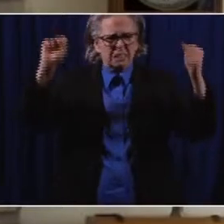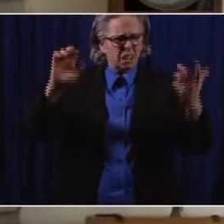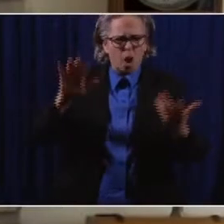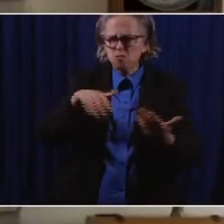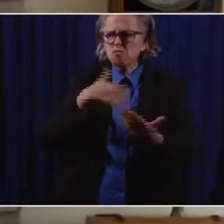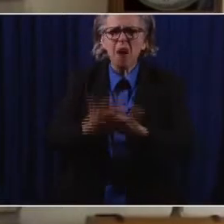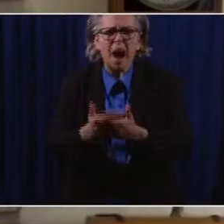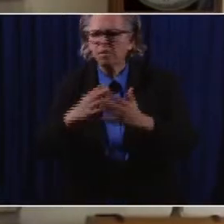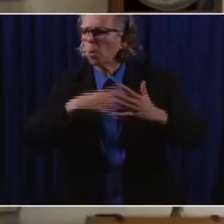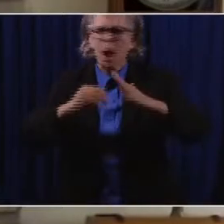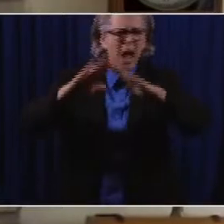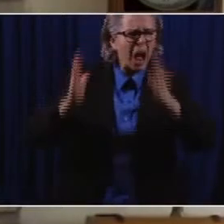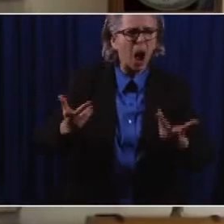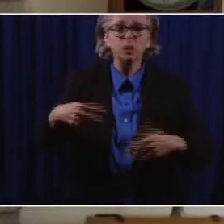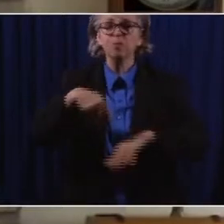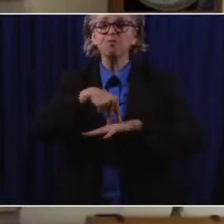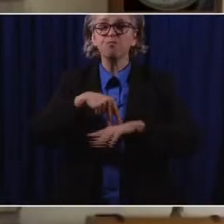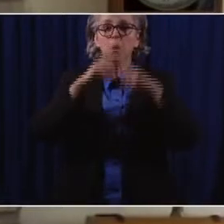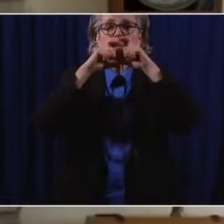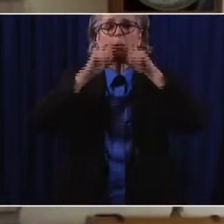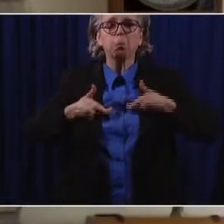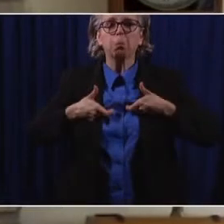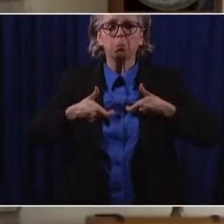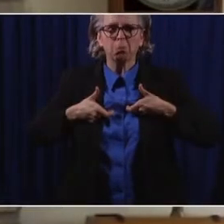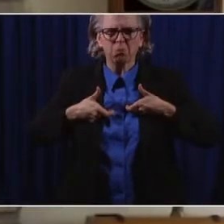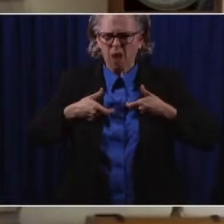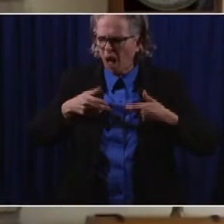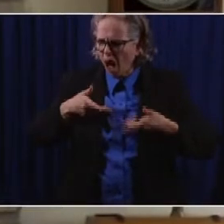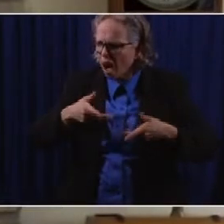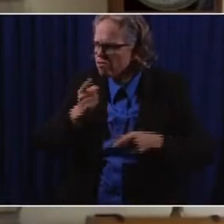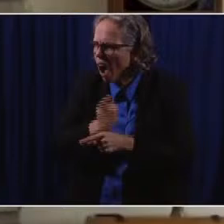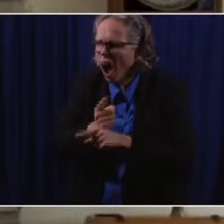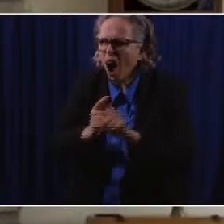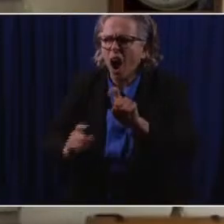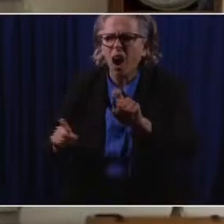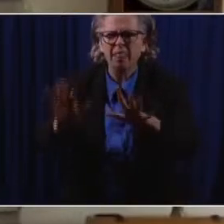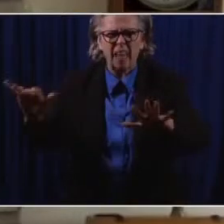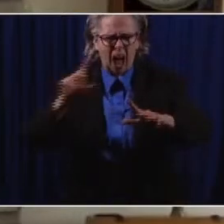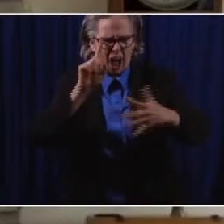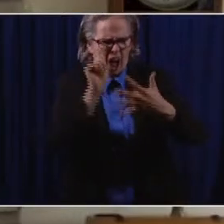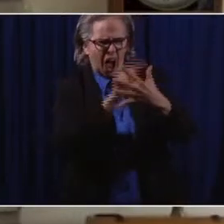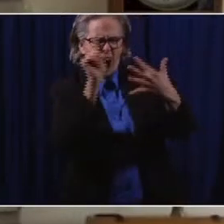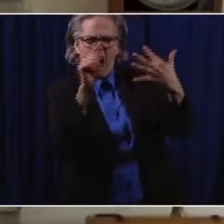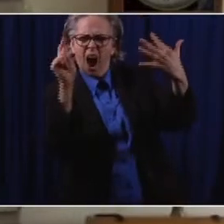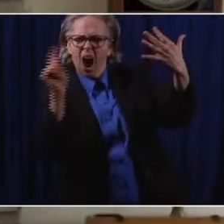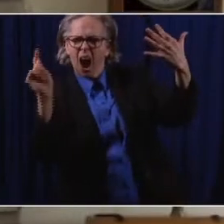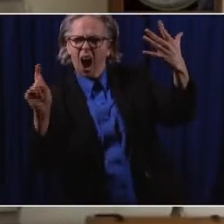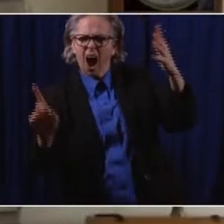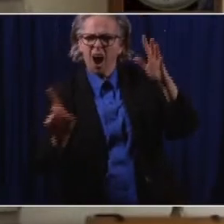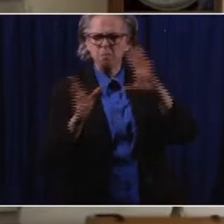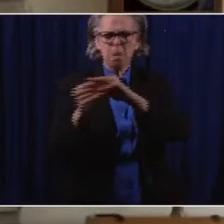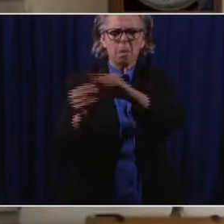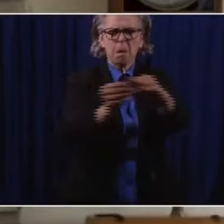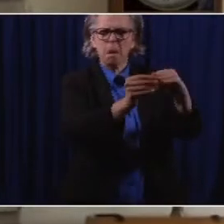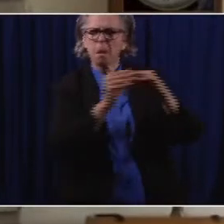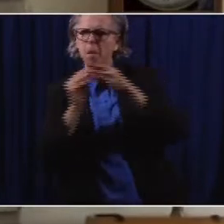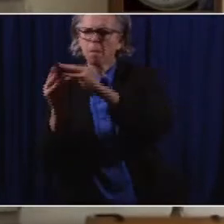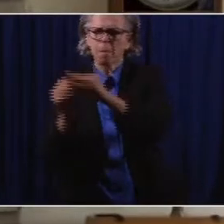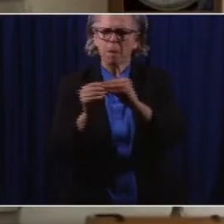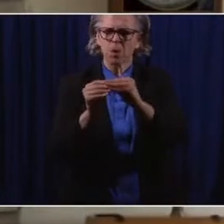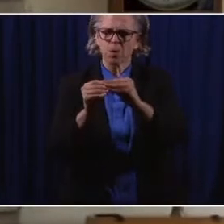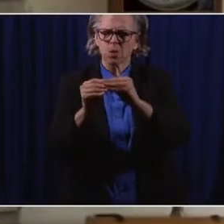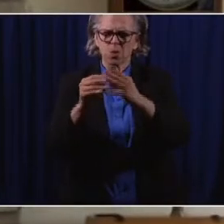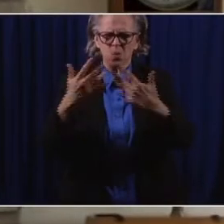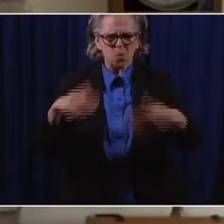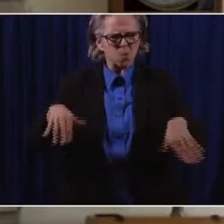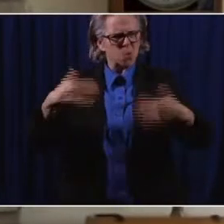when he turned to salute? These questions go on and on. If you watched any TV yesterday or the day before, these